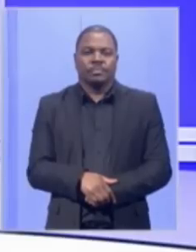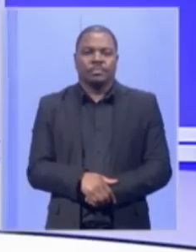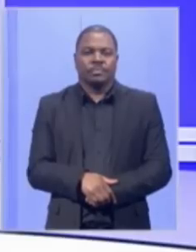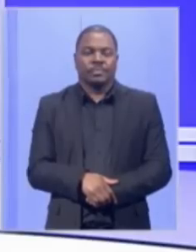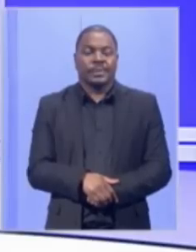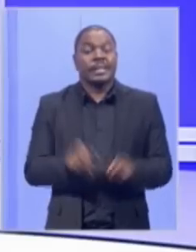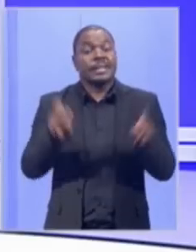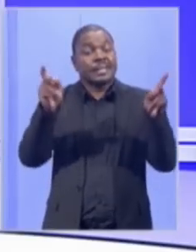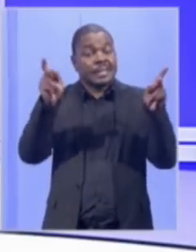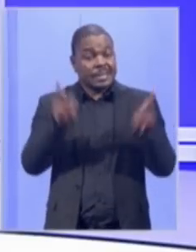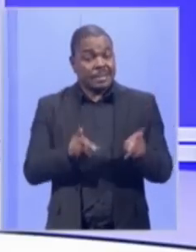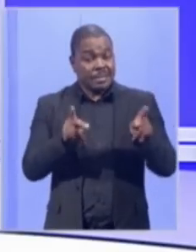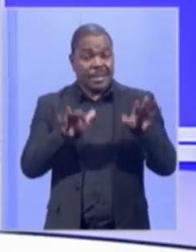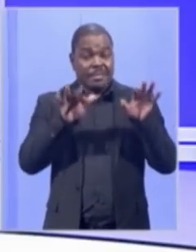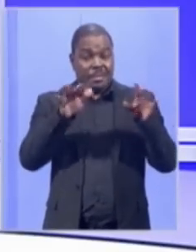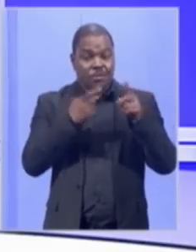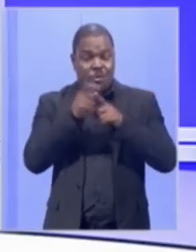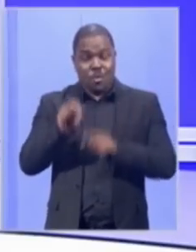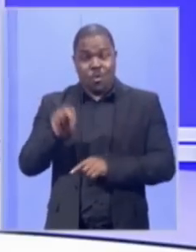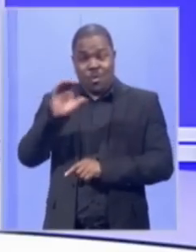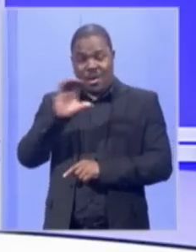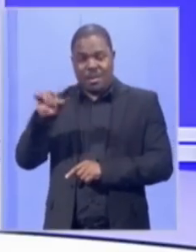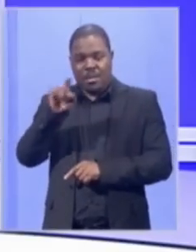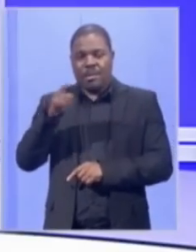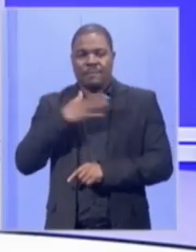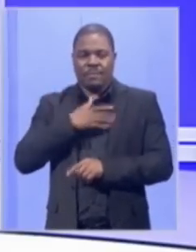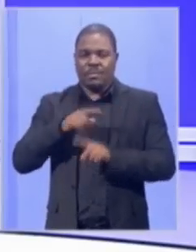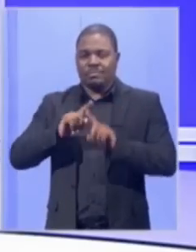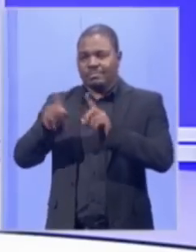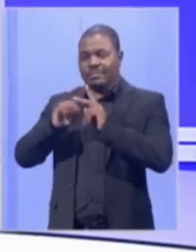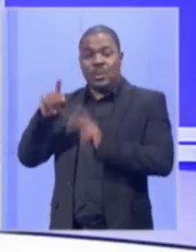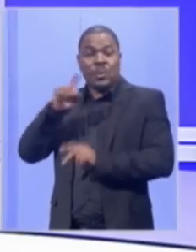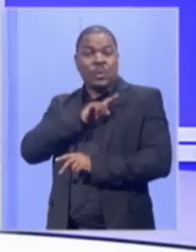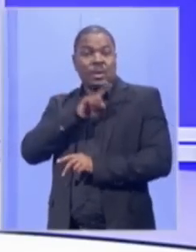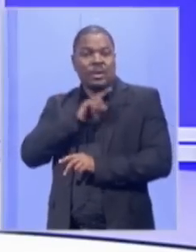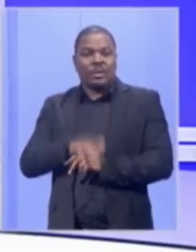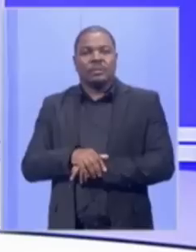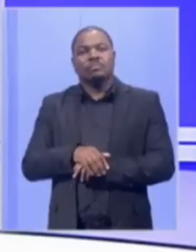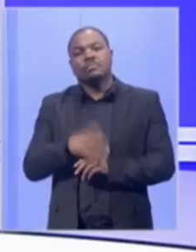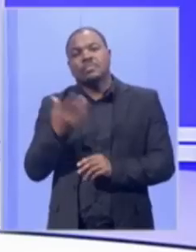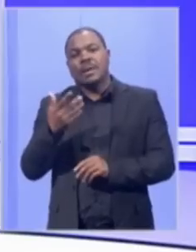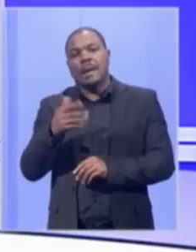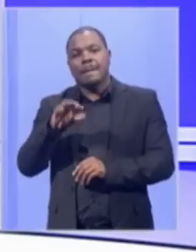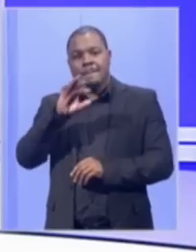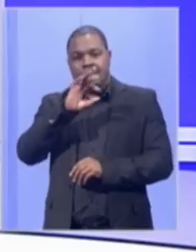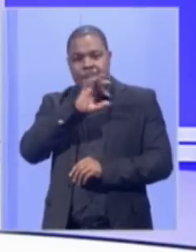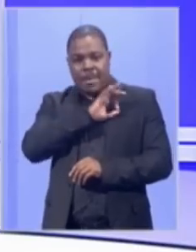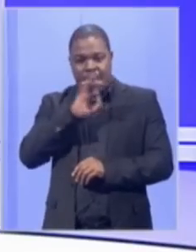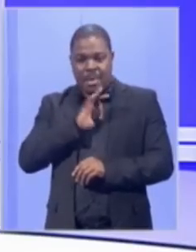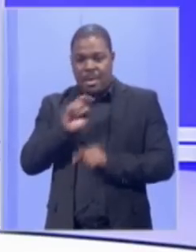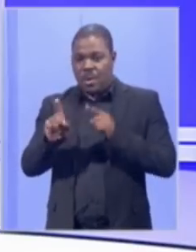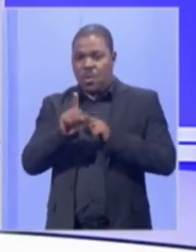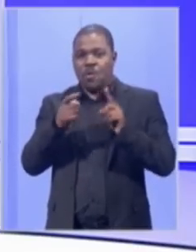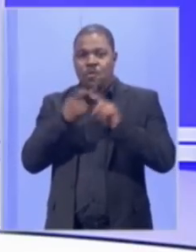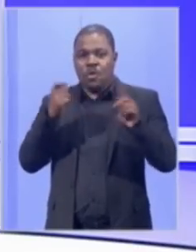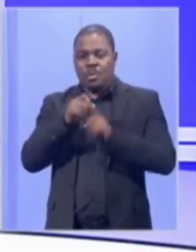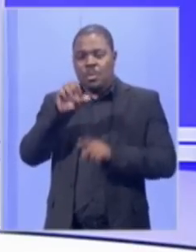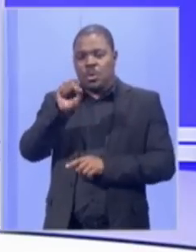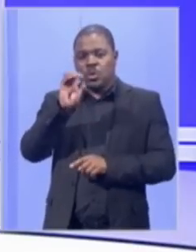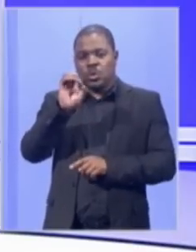Baahi ba Kimberley Northern Cape ba hlahisitse maikutlo a fapaneng ka mora ho tloswa maemong a tshehetso ha meyara wa masepala